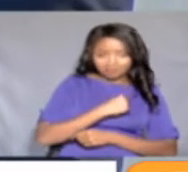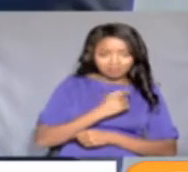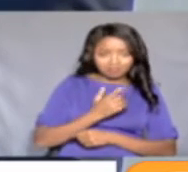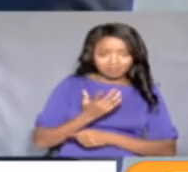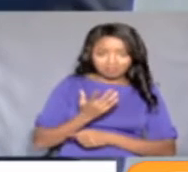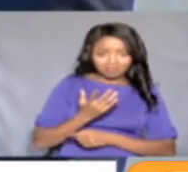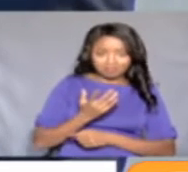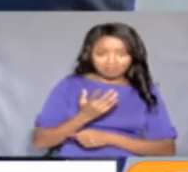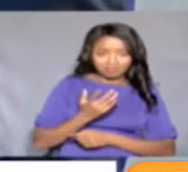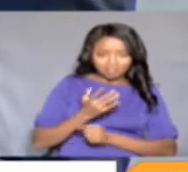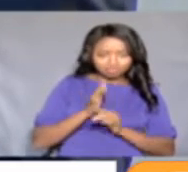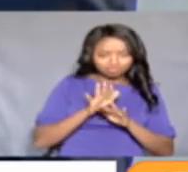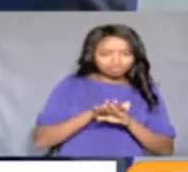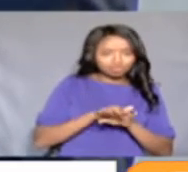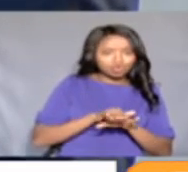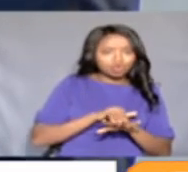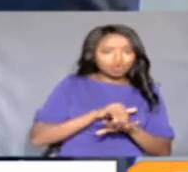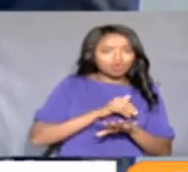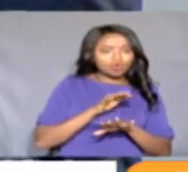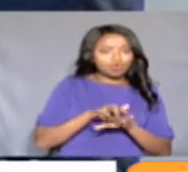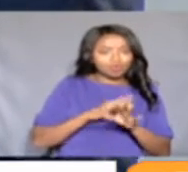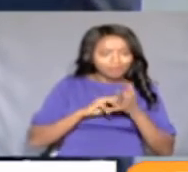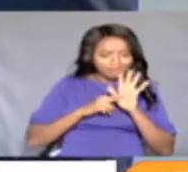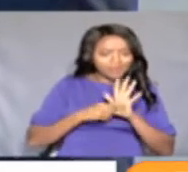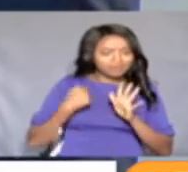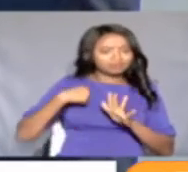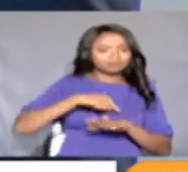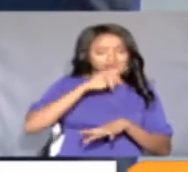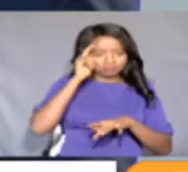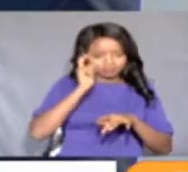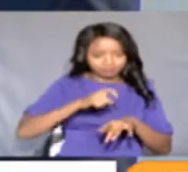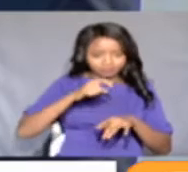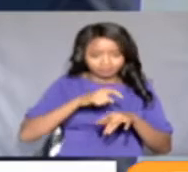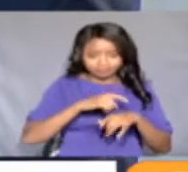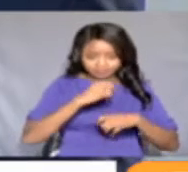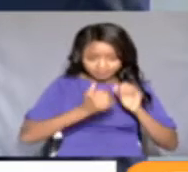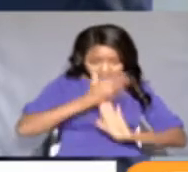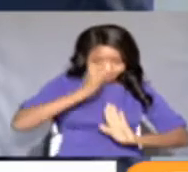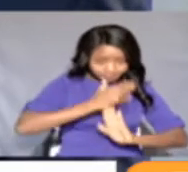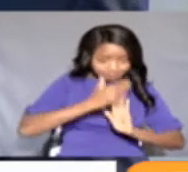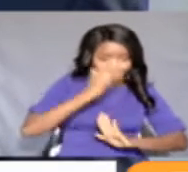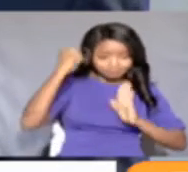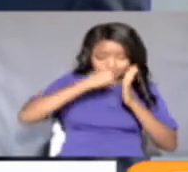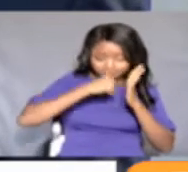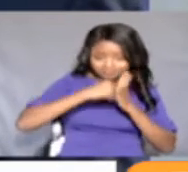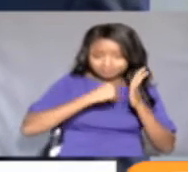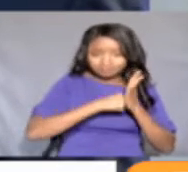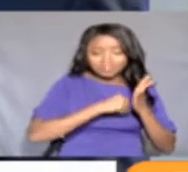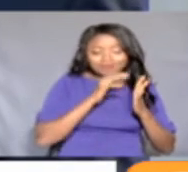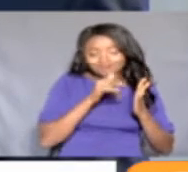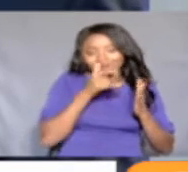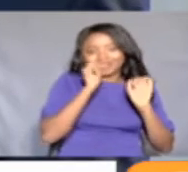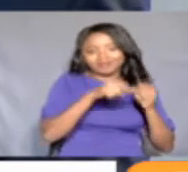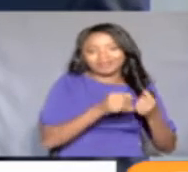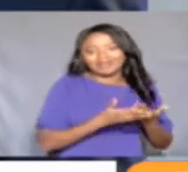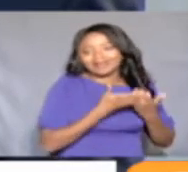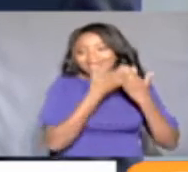people so they can now know what to do. This is what I see, because if we stand there